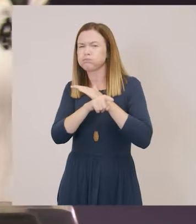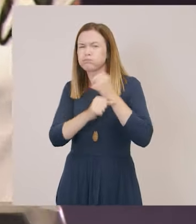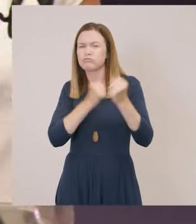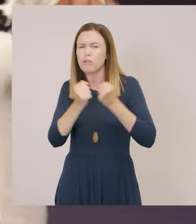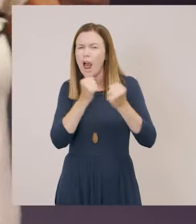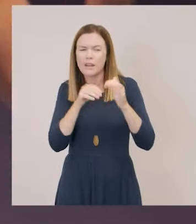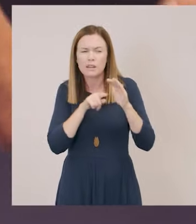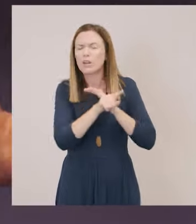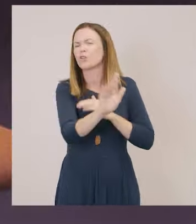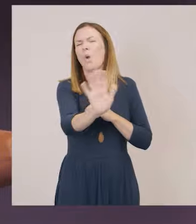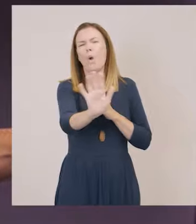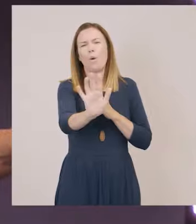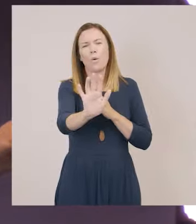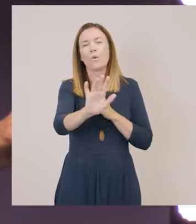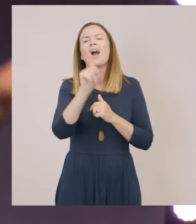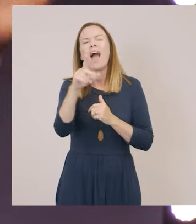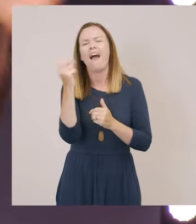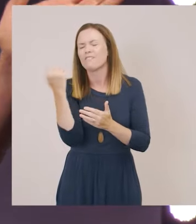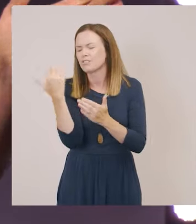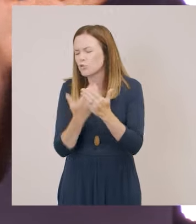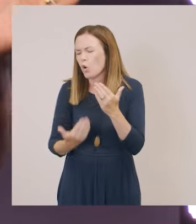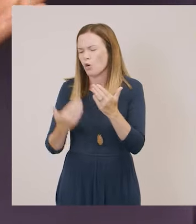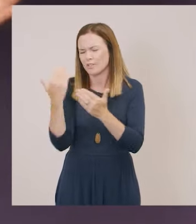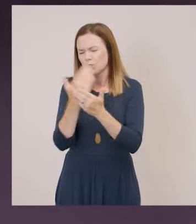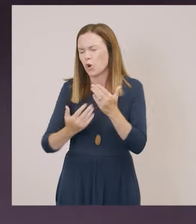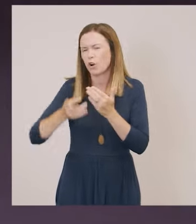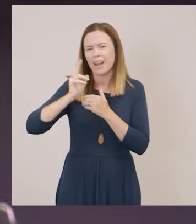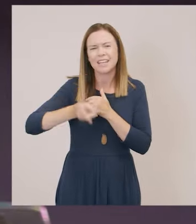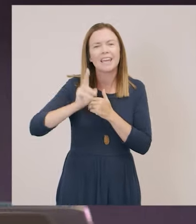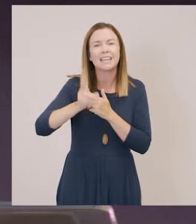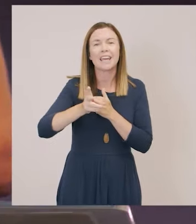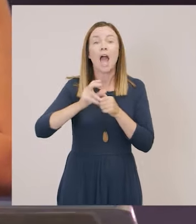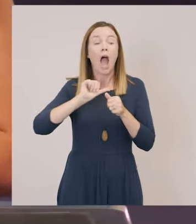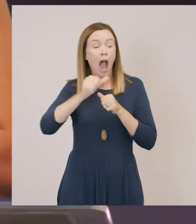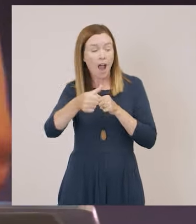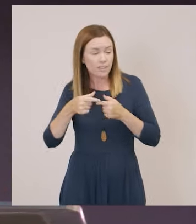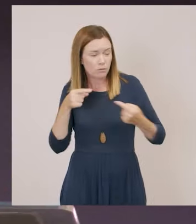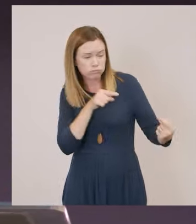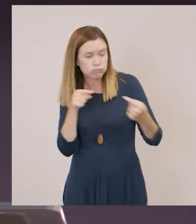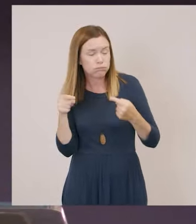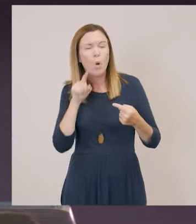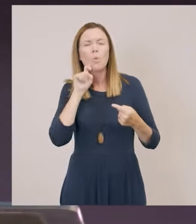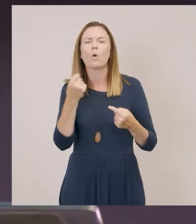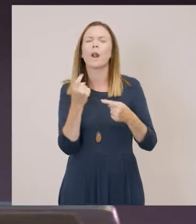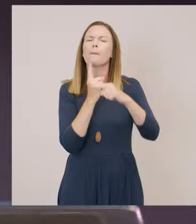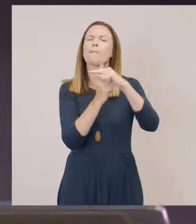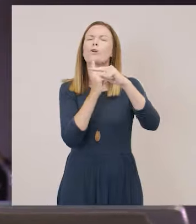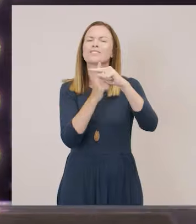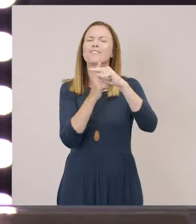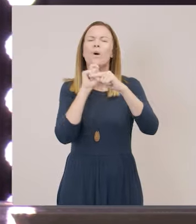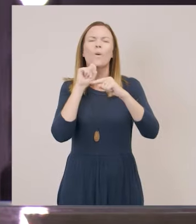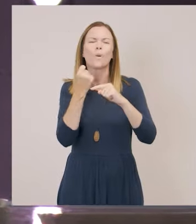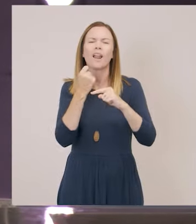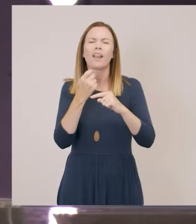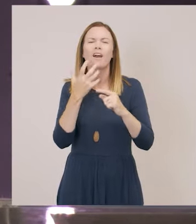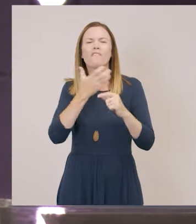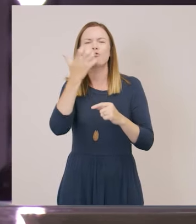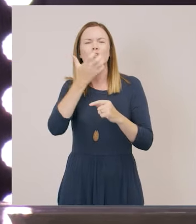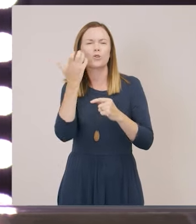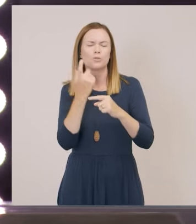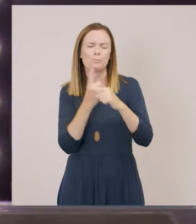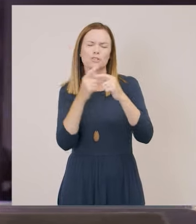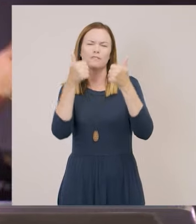story upon story of the fruitfulness coming after the battle. When people persevere and they stand